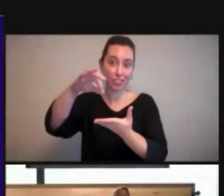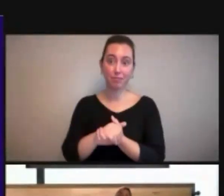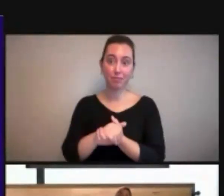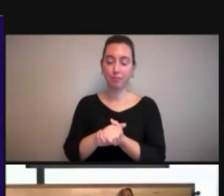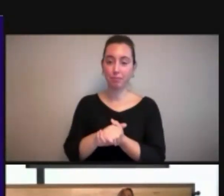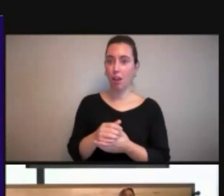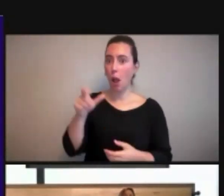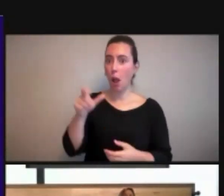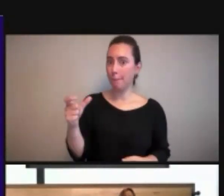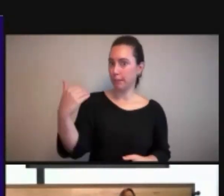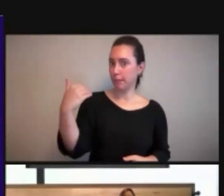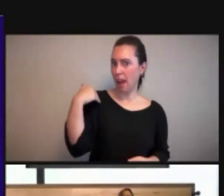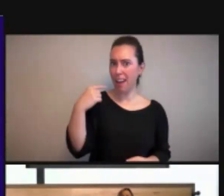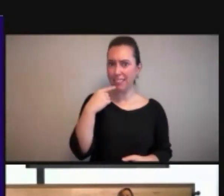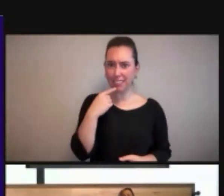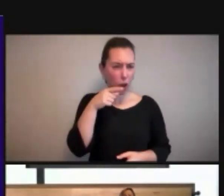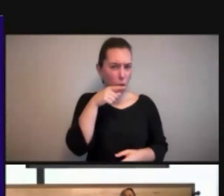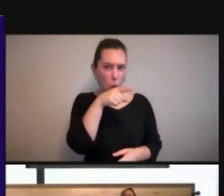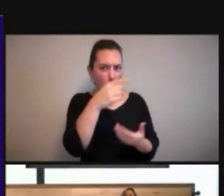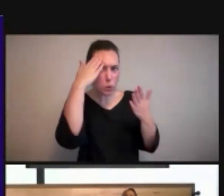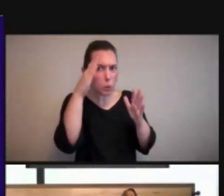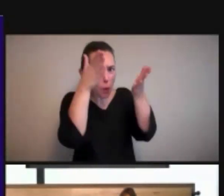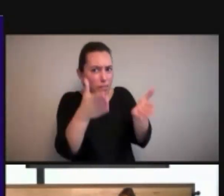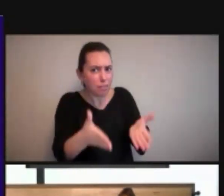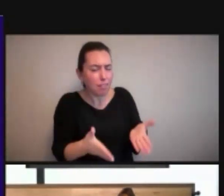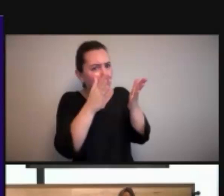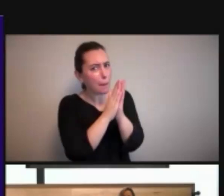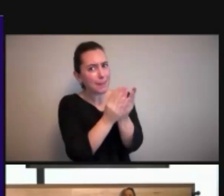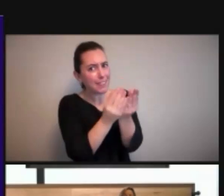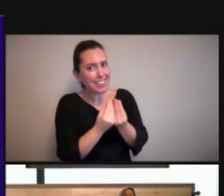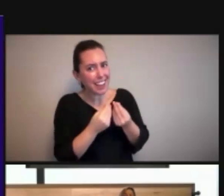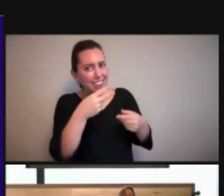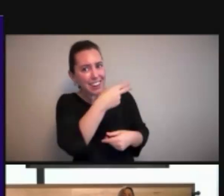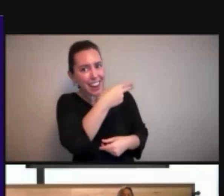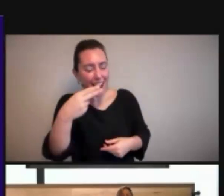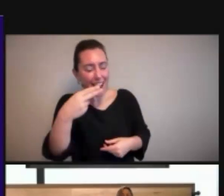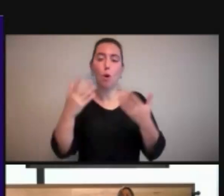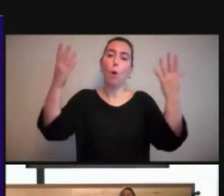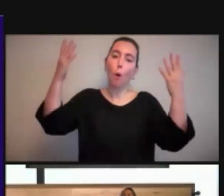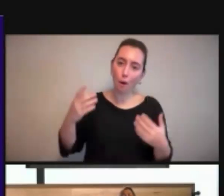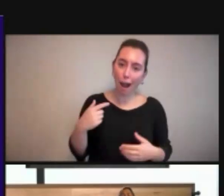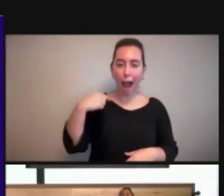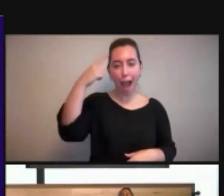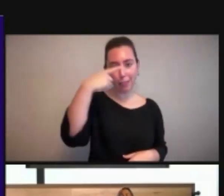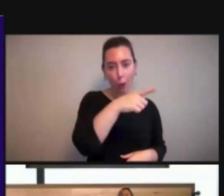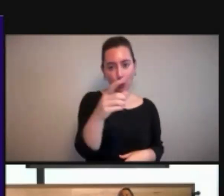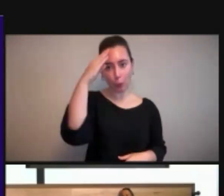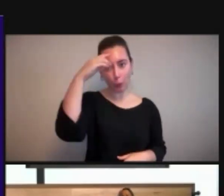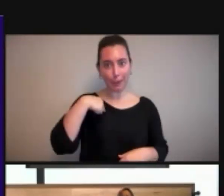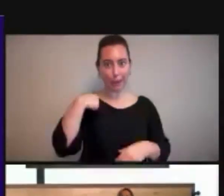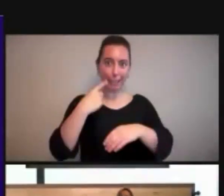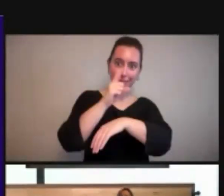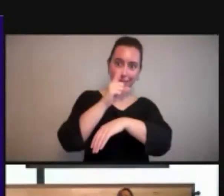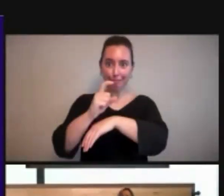that I didn't introduce myself. Sorry for that. I think that everyone knows the monkey, but my name is